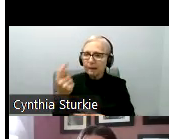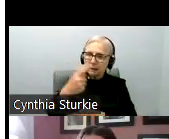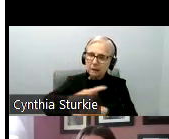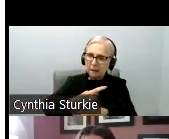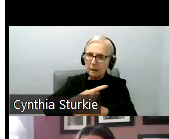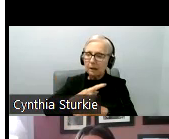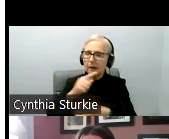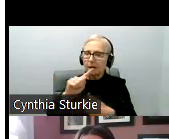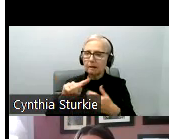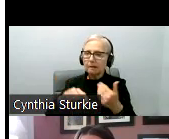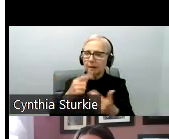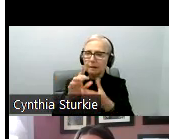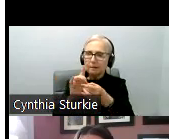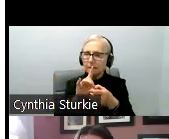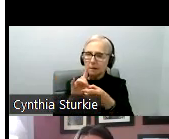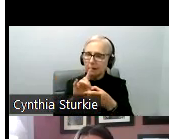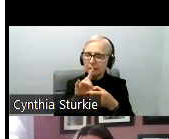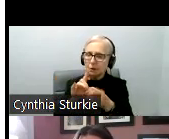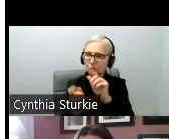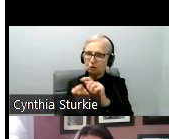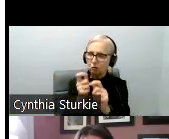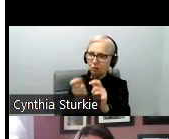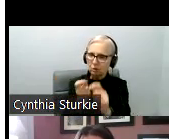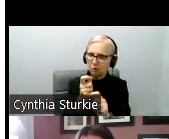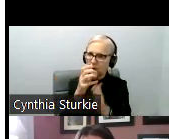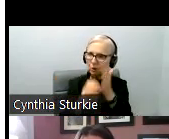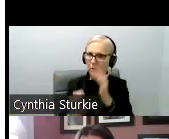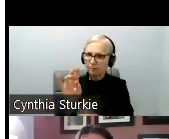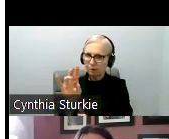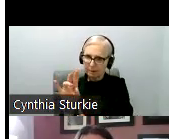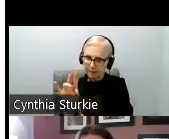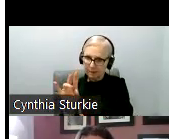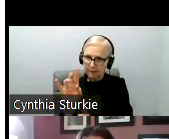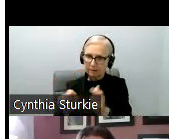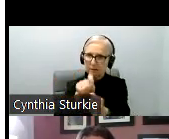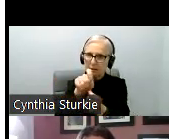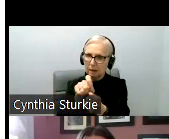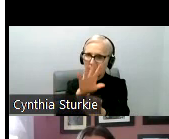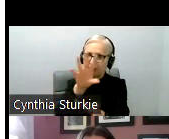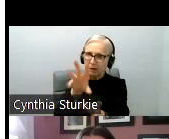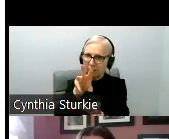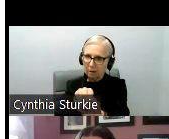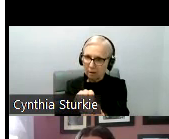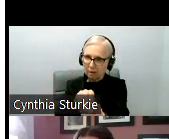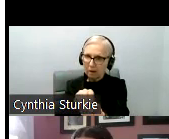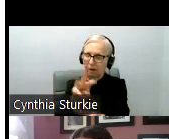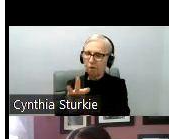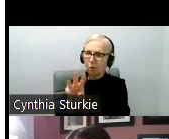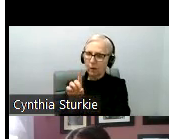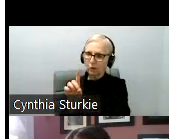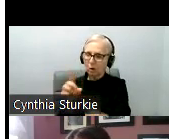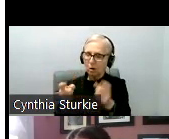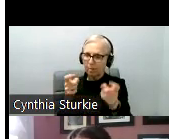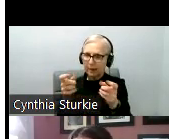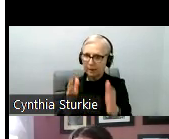around some movement that we made with Chapter 7, in particular, incorporation of withdrawal management services